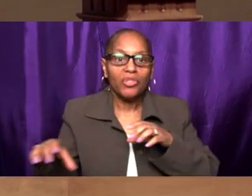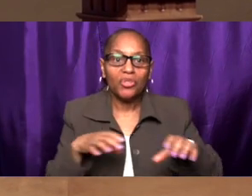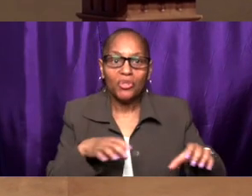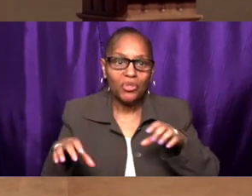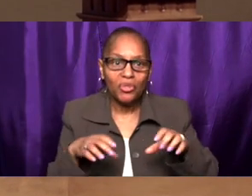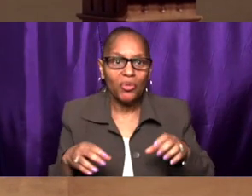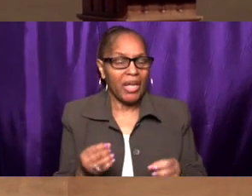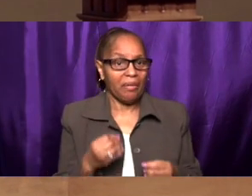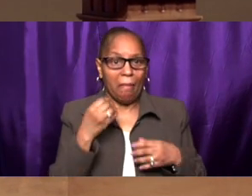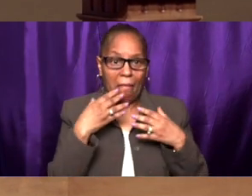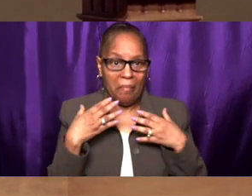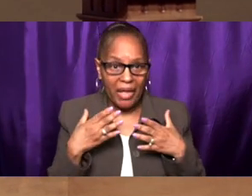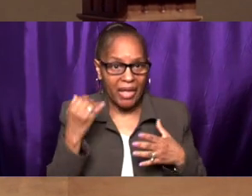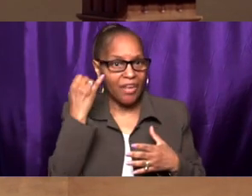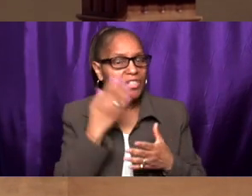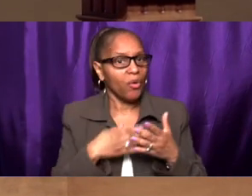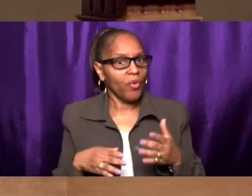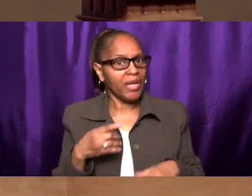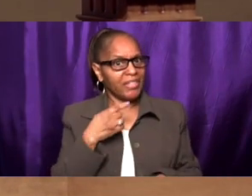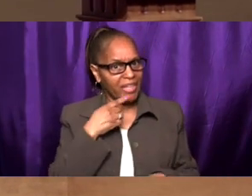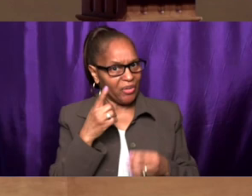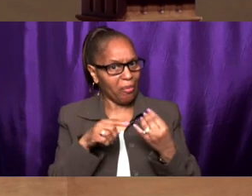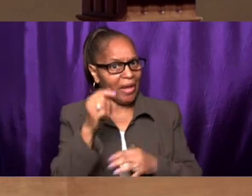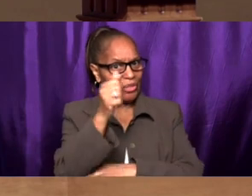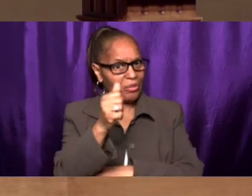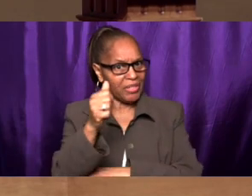and mad if somebody check you.